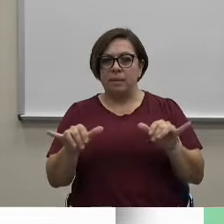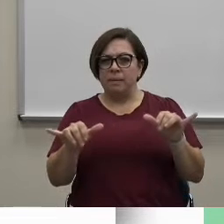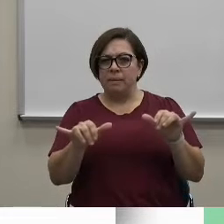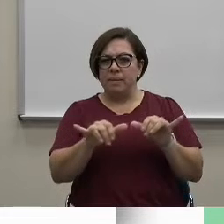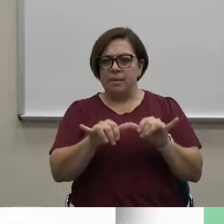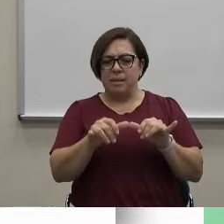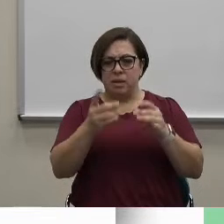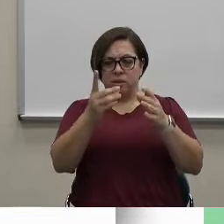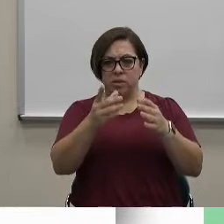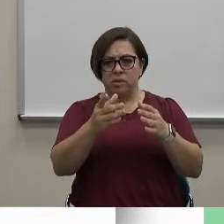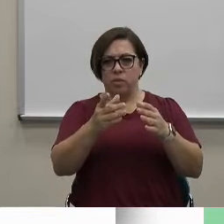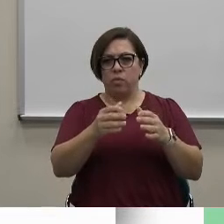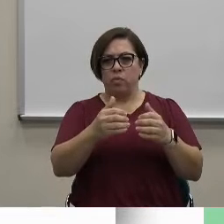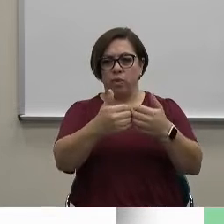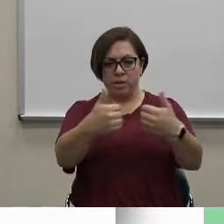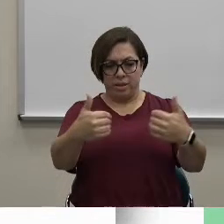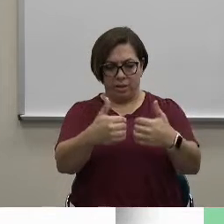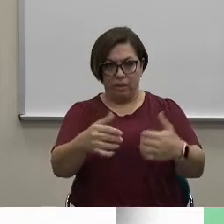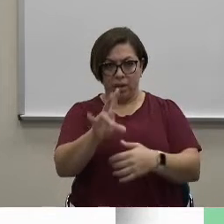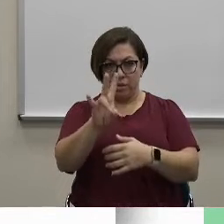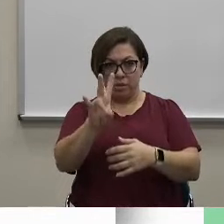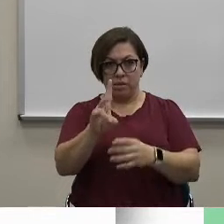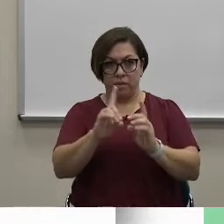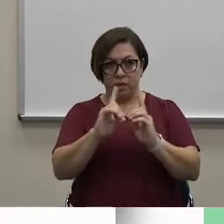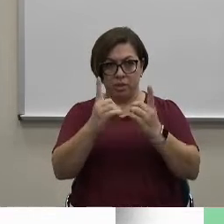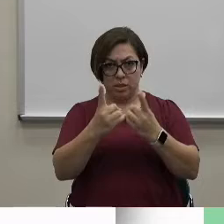number by 7 districts, gives us